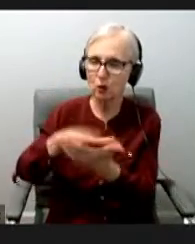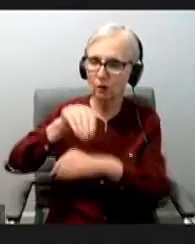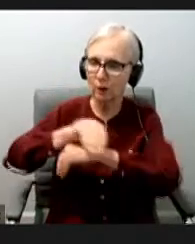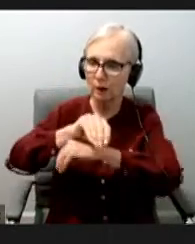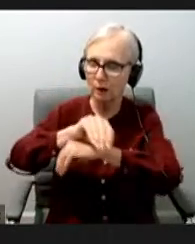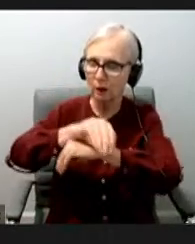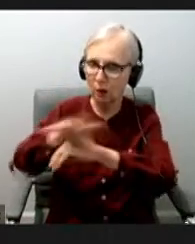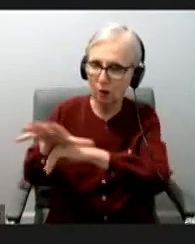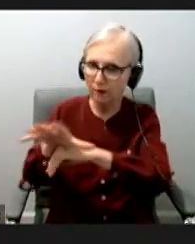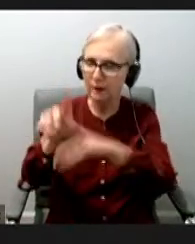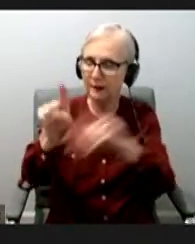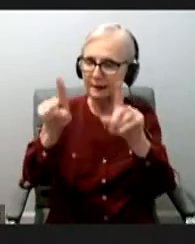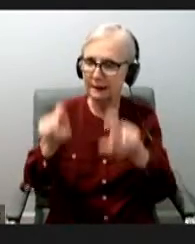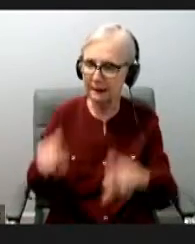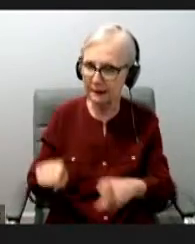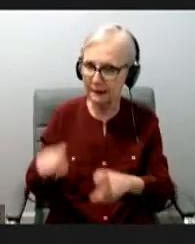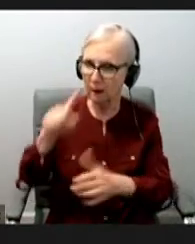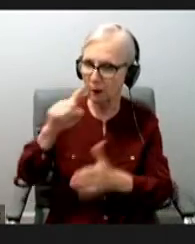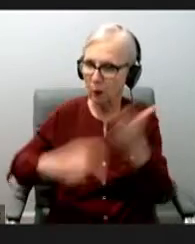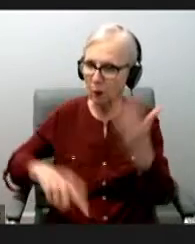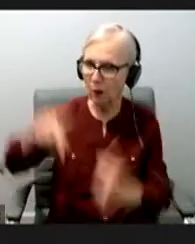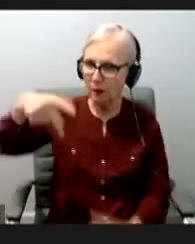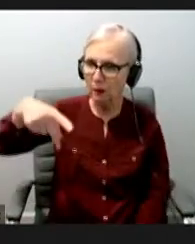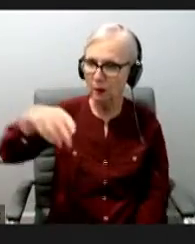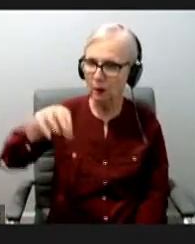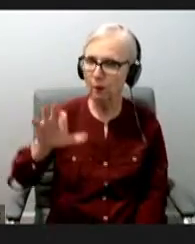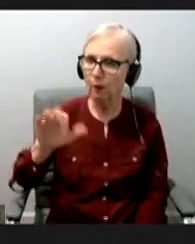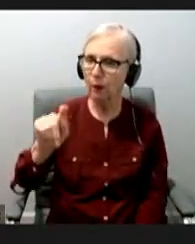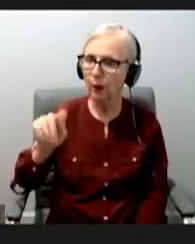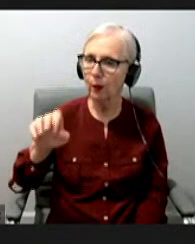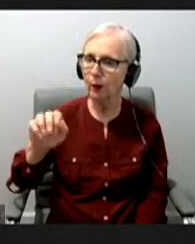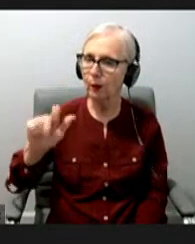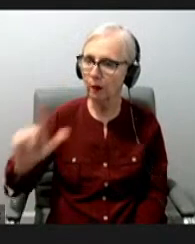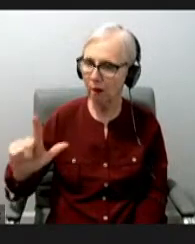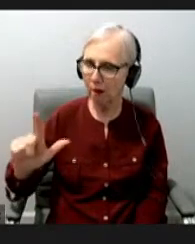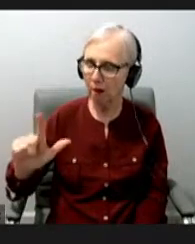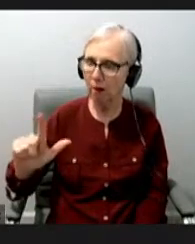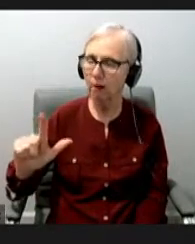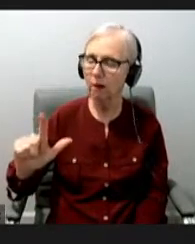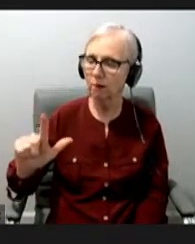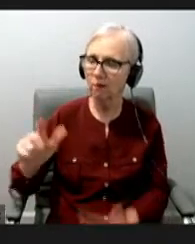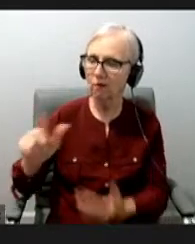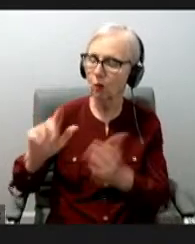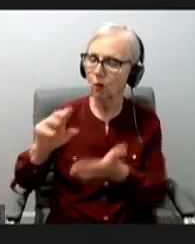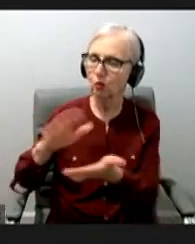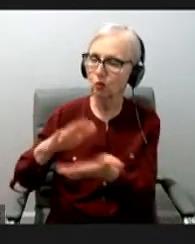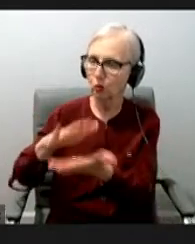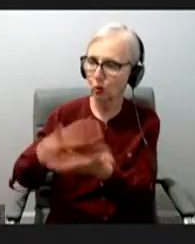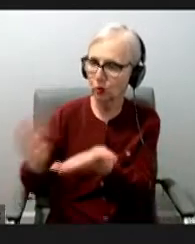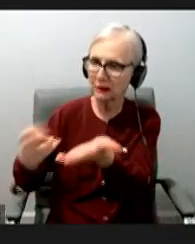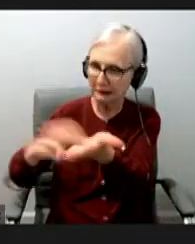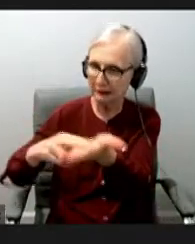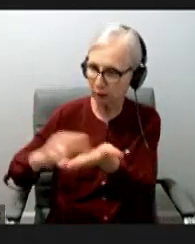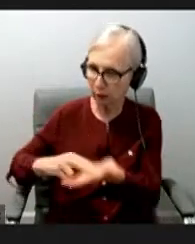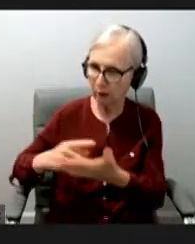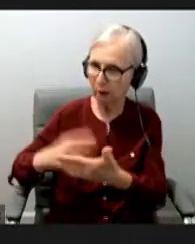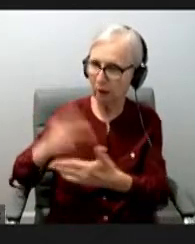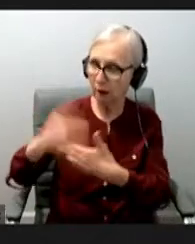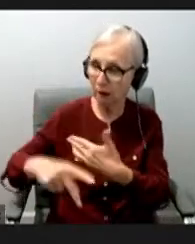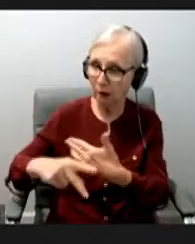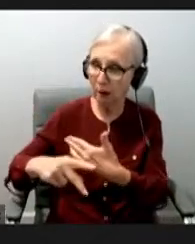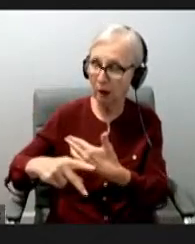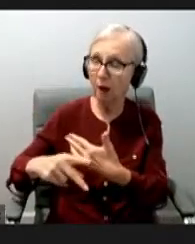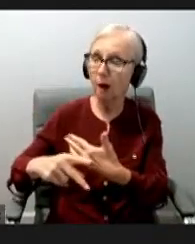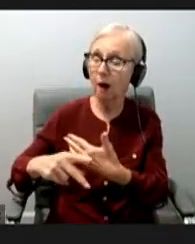What's the protocol for the schools that are enrolled in this program? And if you guys could also confirm if you are planning to offer